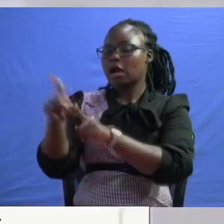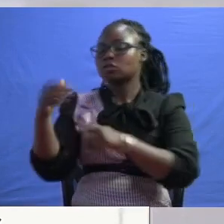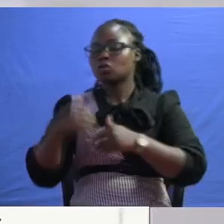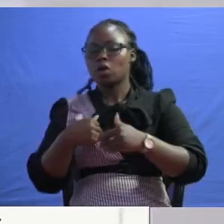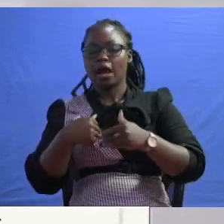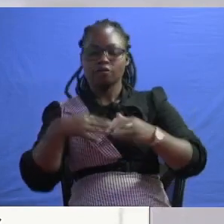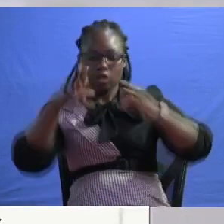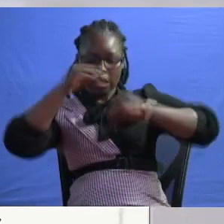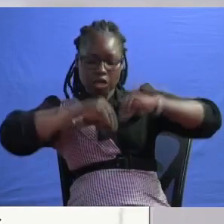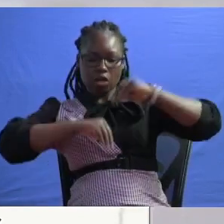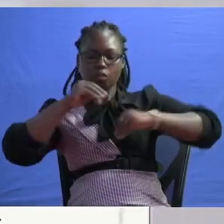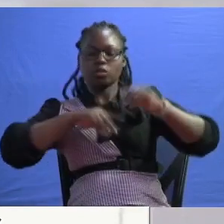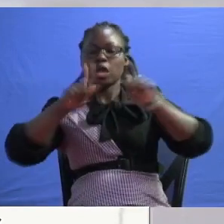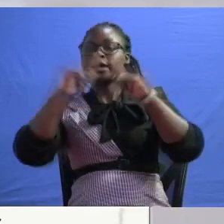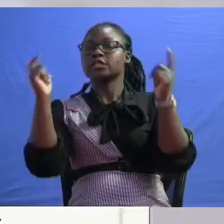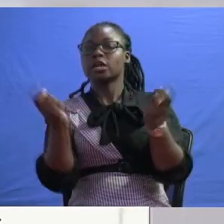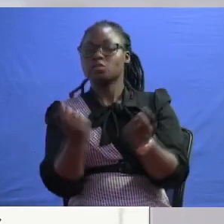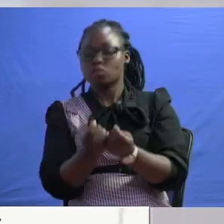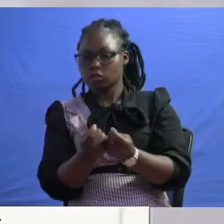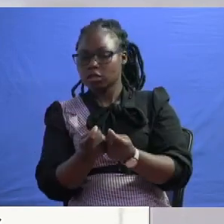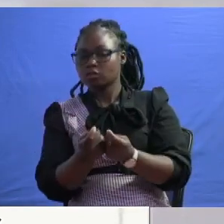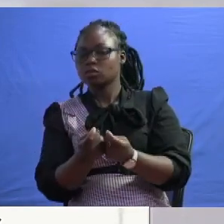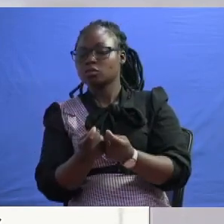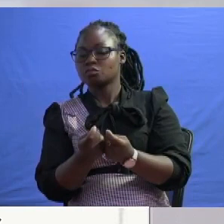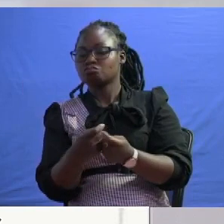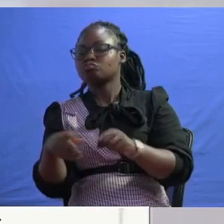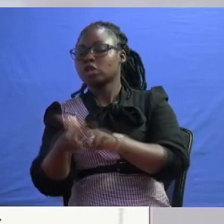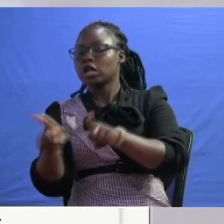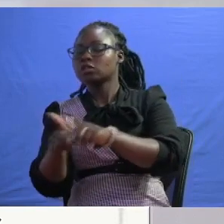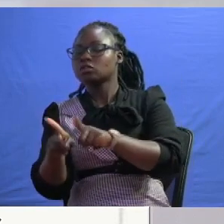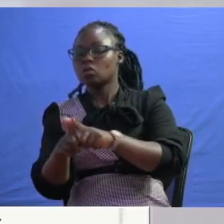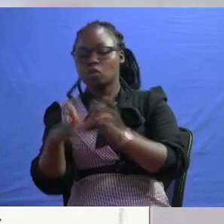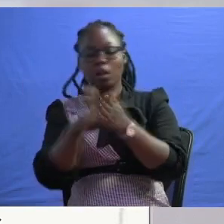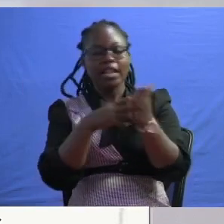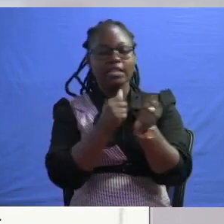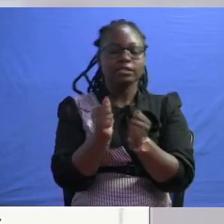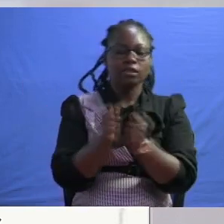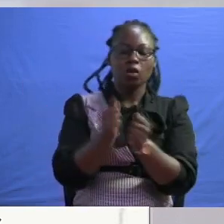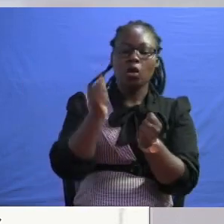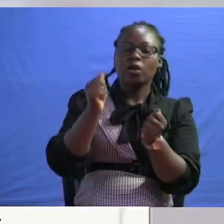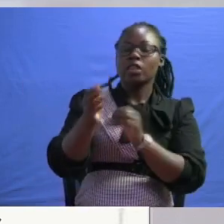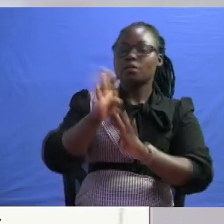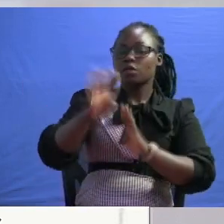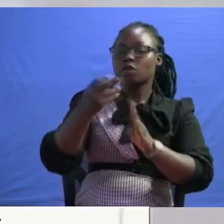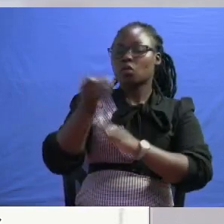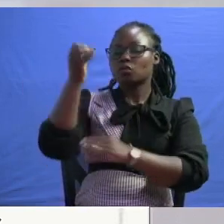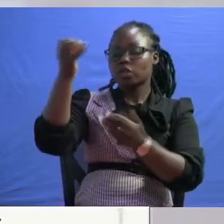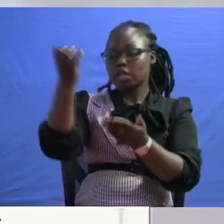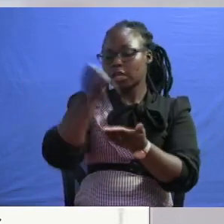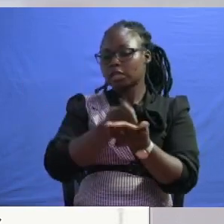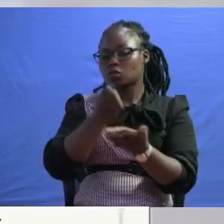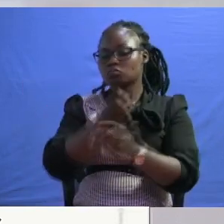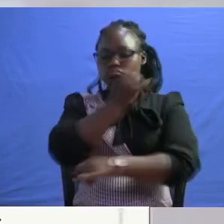bribes, nepotism, tribalism and compromising the integrity of the recruitment institution. Kisii